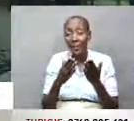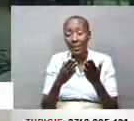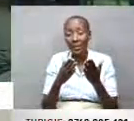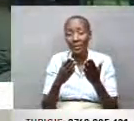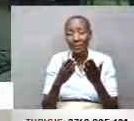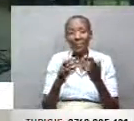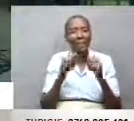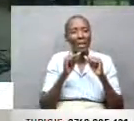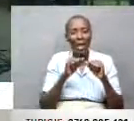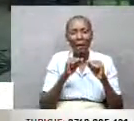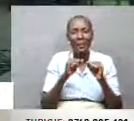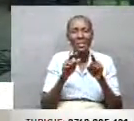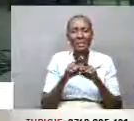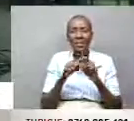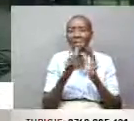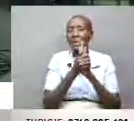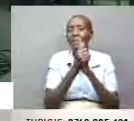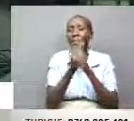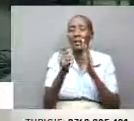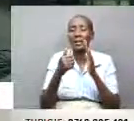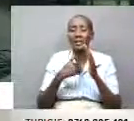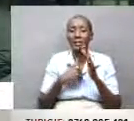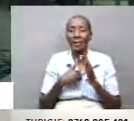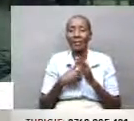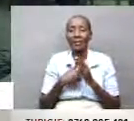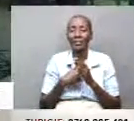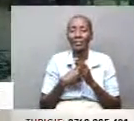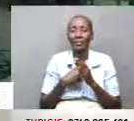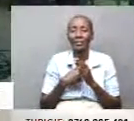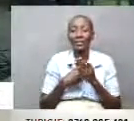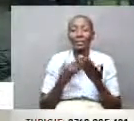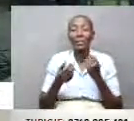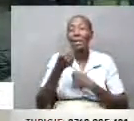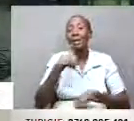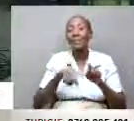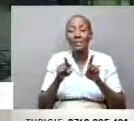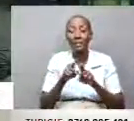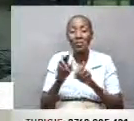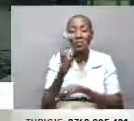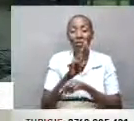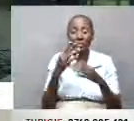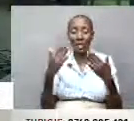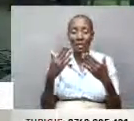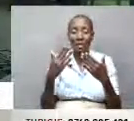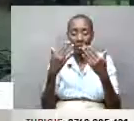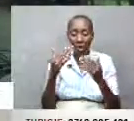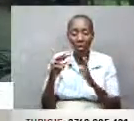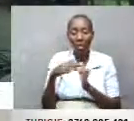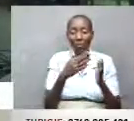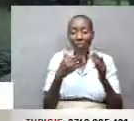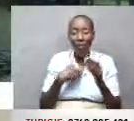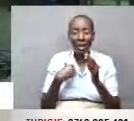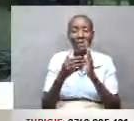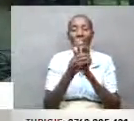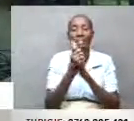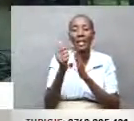and you're talented in skills or activities to do with your hands. So we are giving them an opportunity in skill and